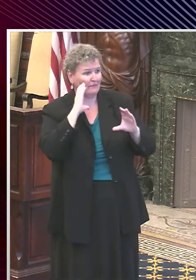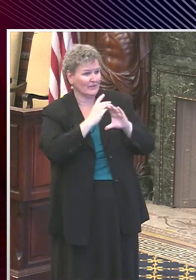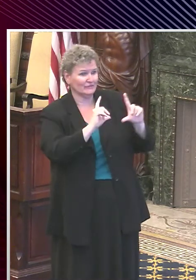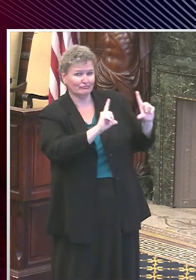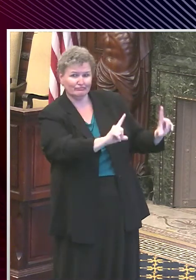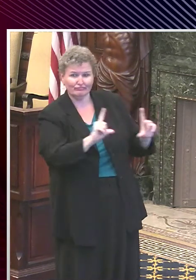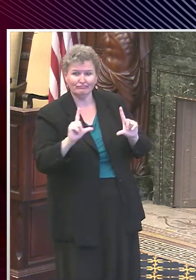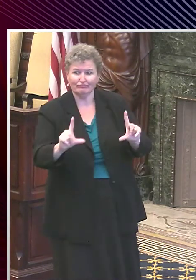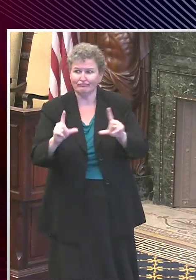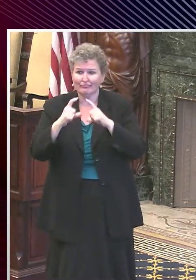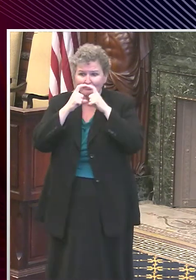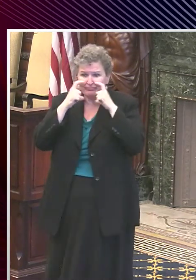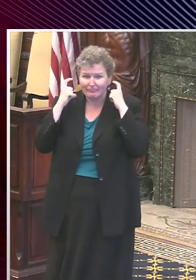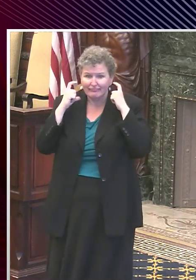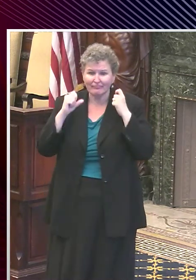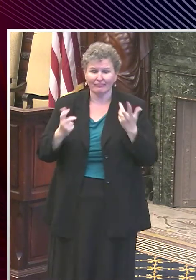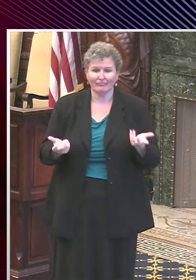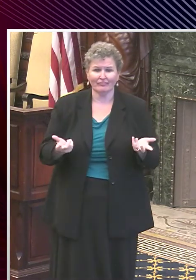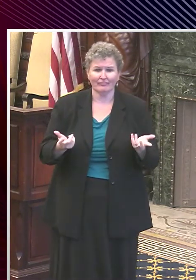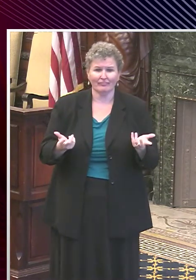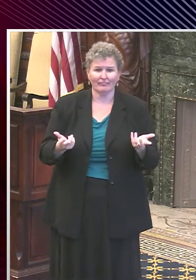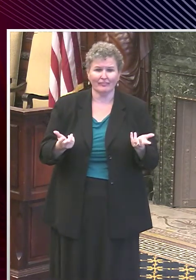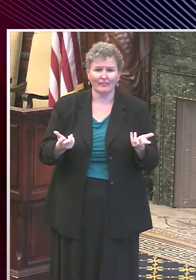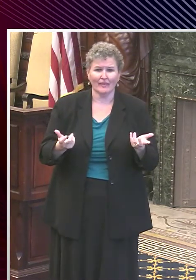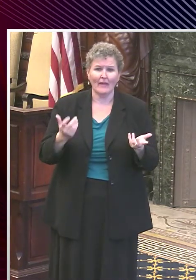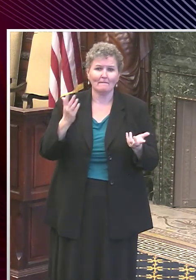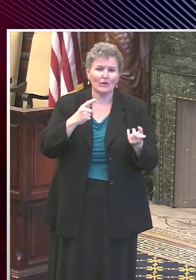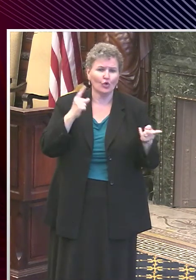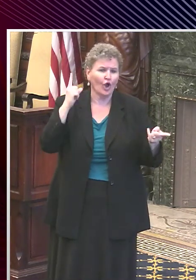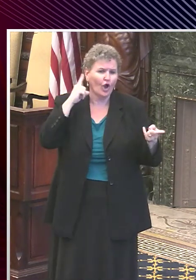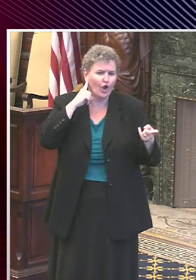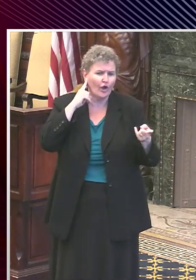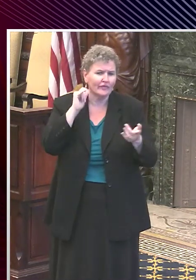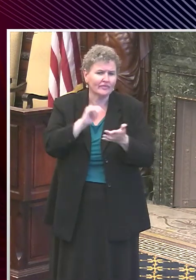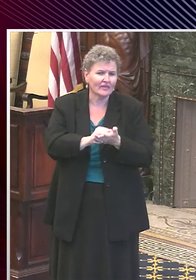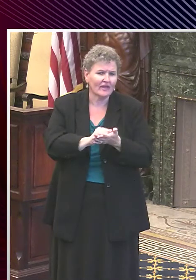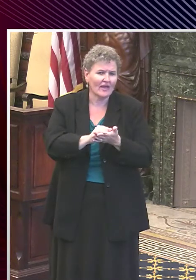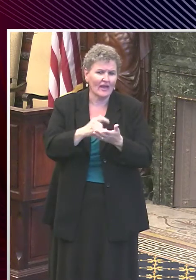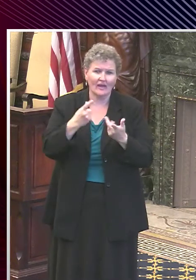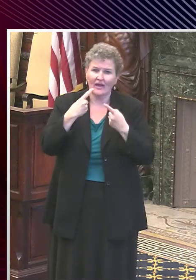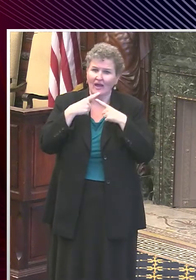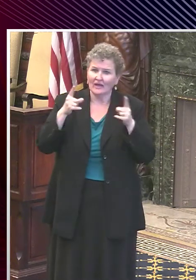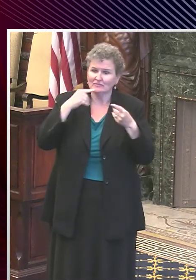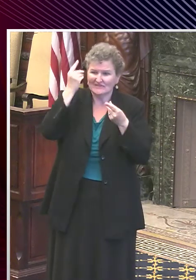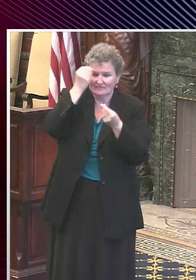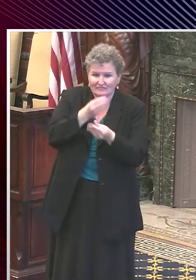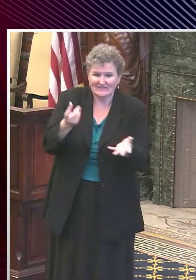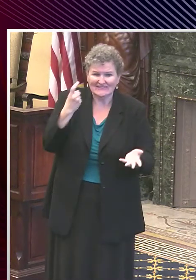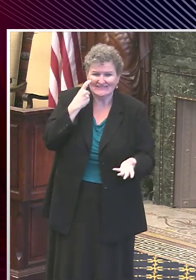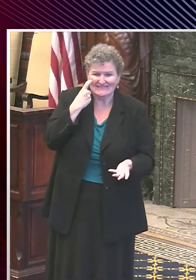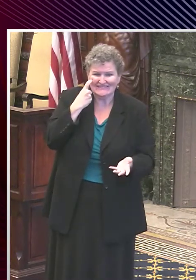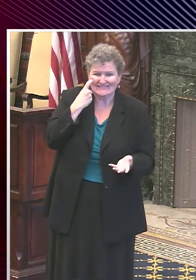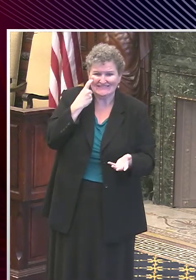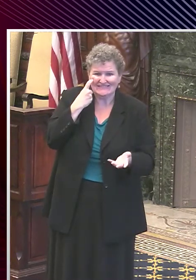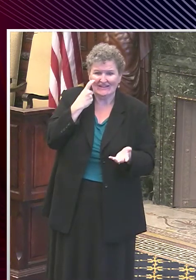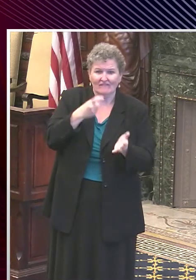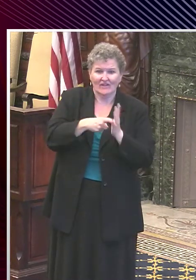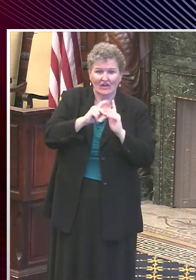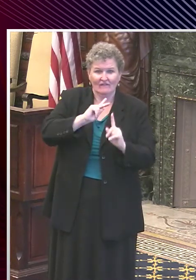boost that. You may have heard that there was an analysis recently that showed that Philadelphia had the highest mask use of